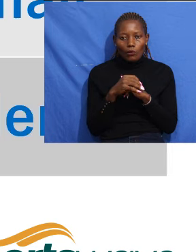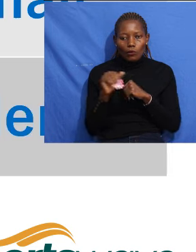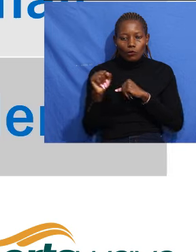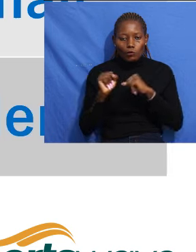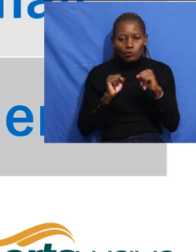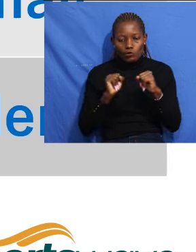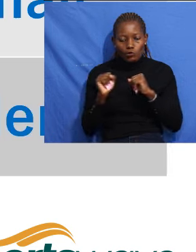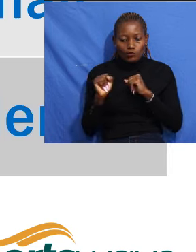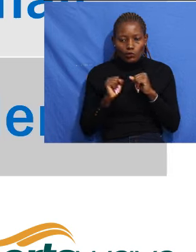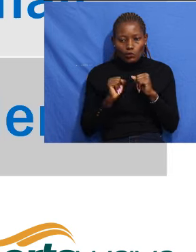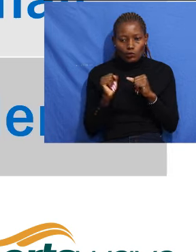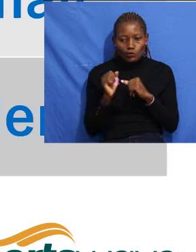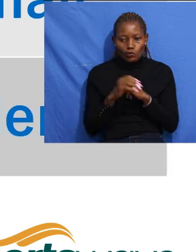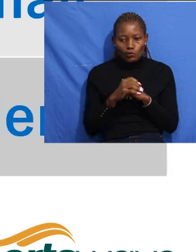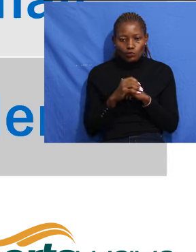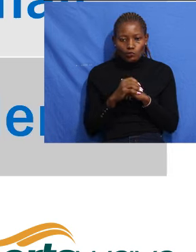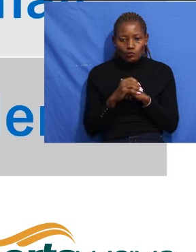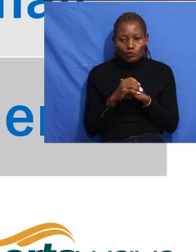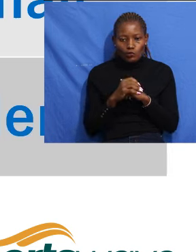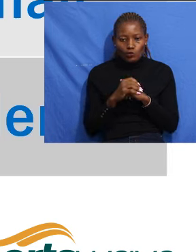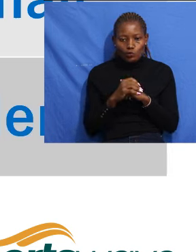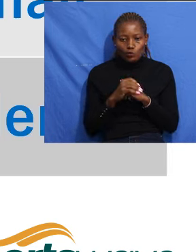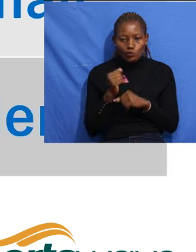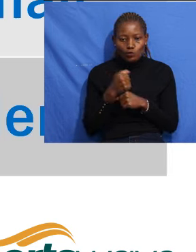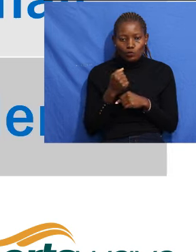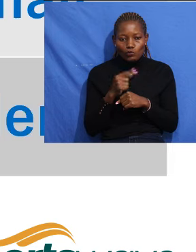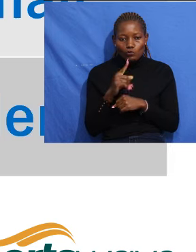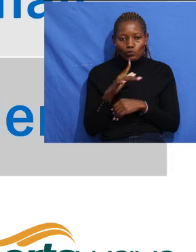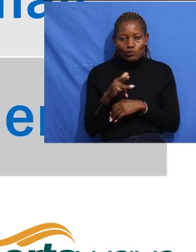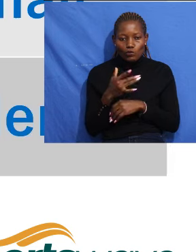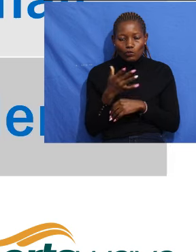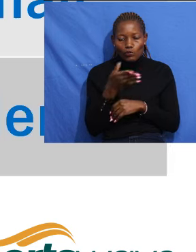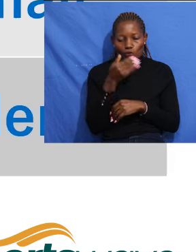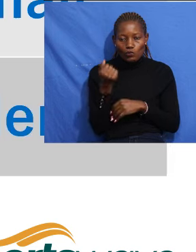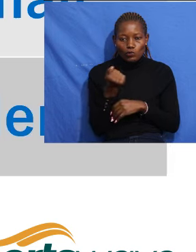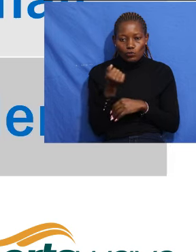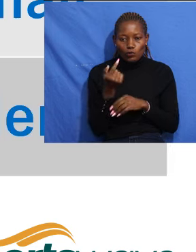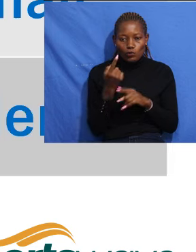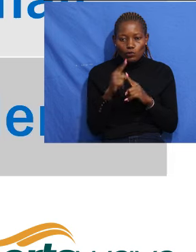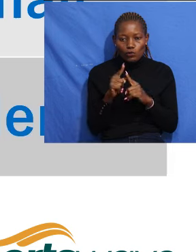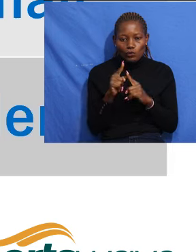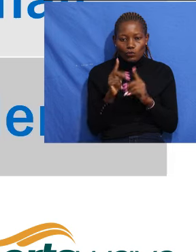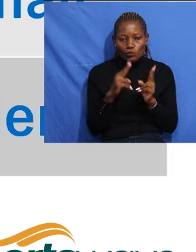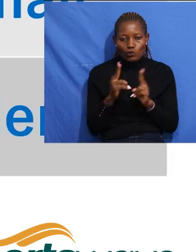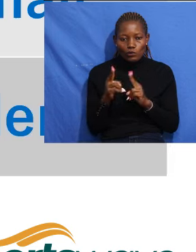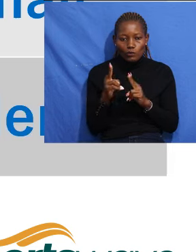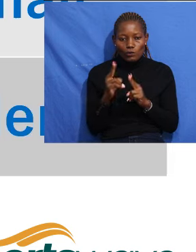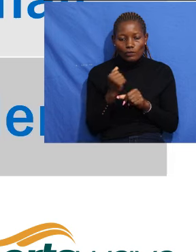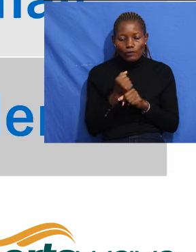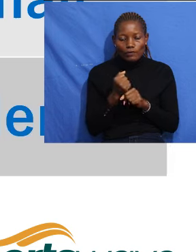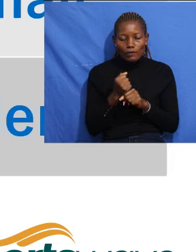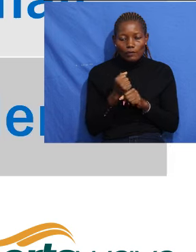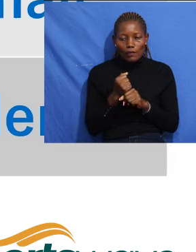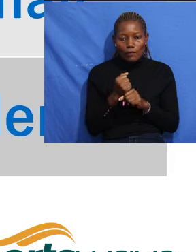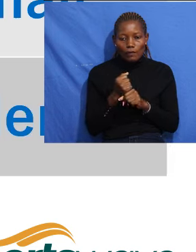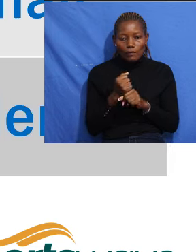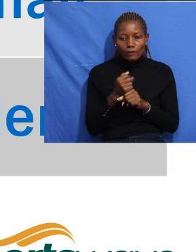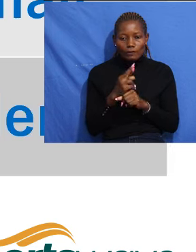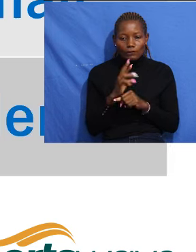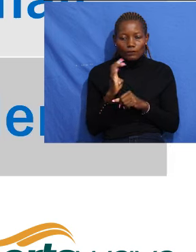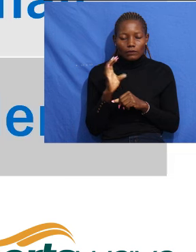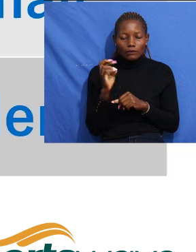stretching may make you feel better, but actual performance recovery level doesn't change